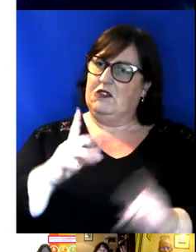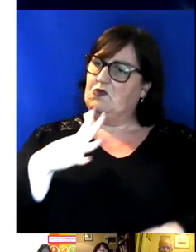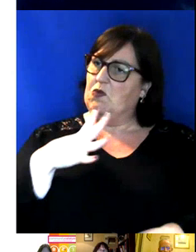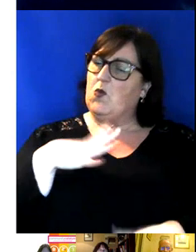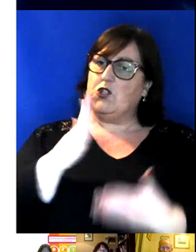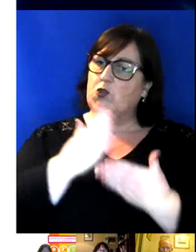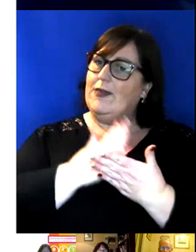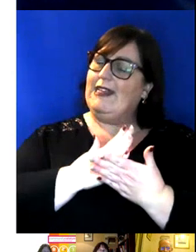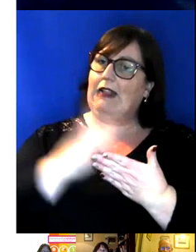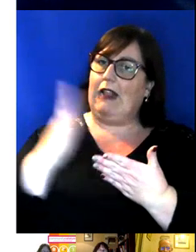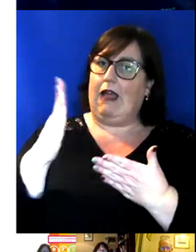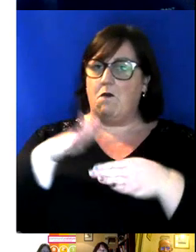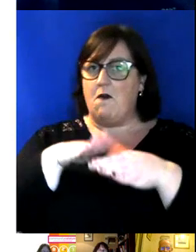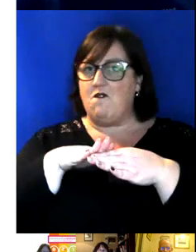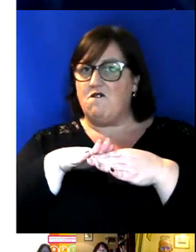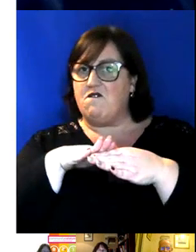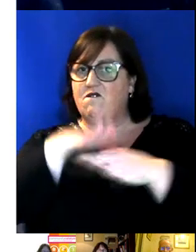the system.